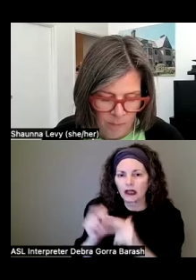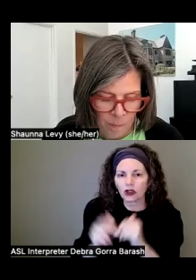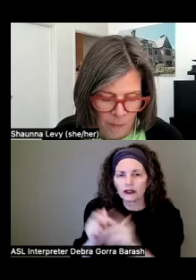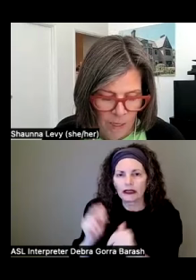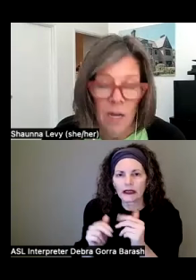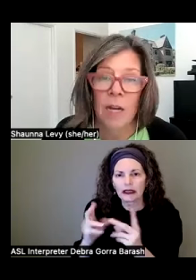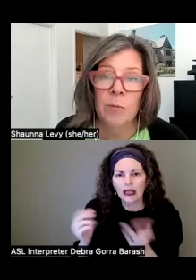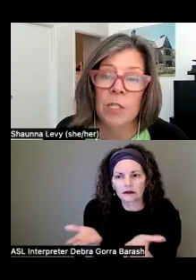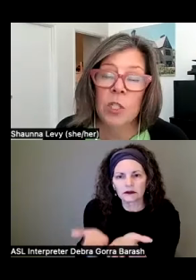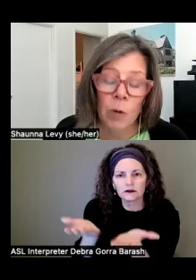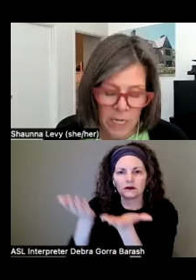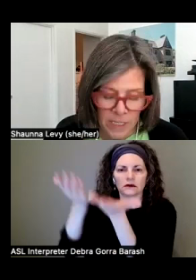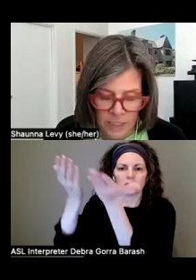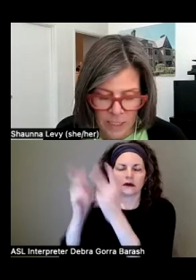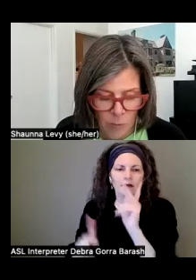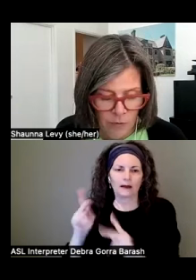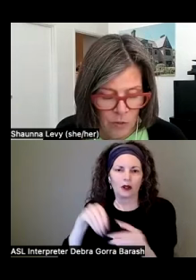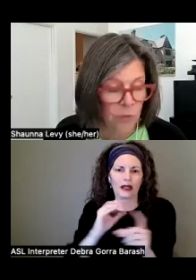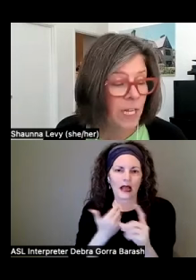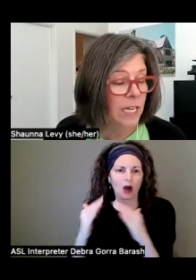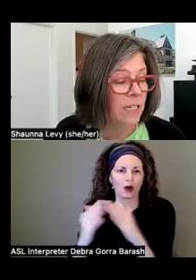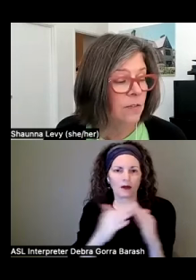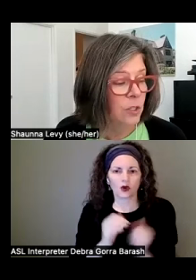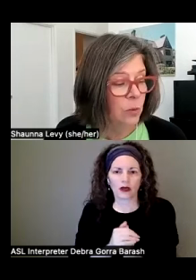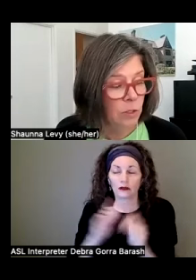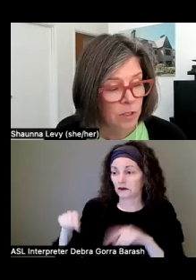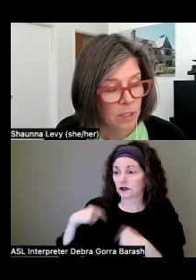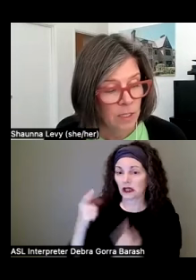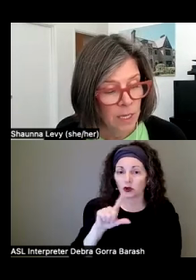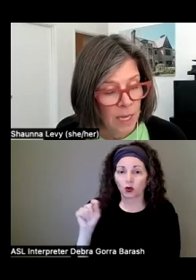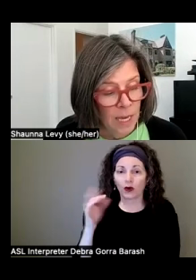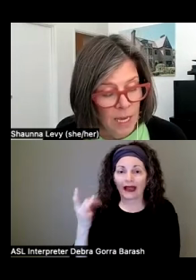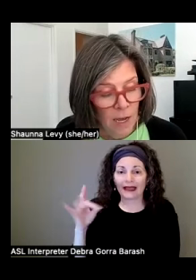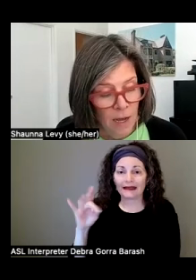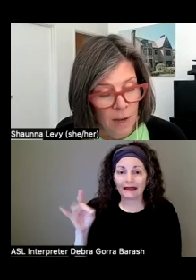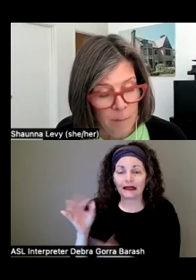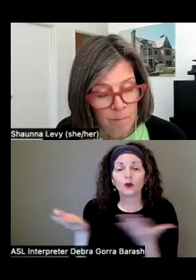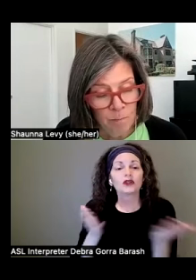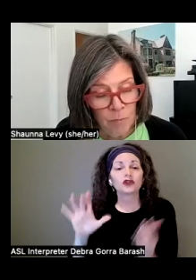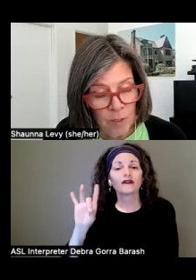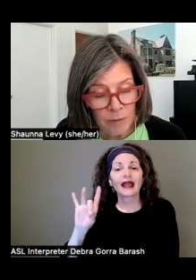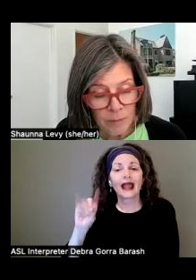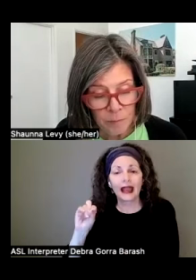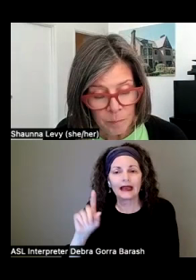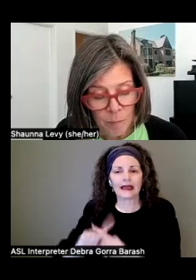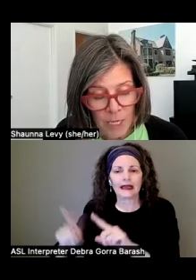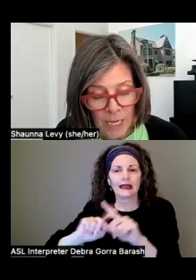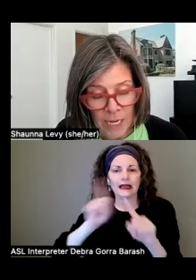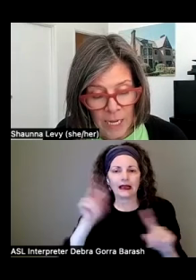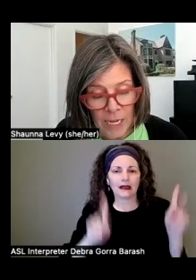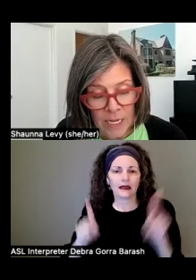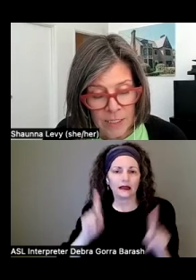community. Since 2018, we've served 80 individuals. In